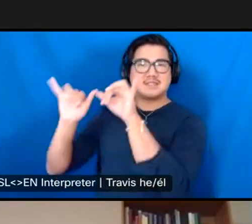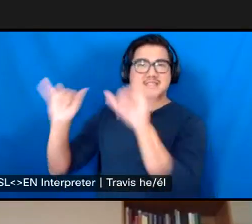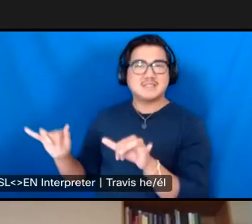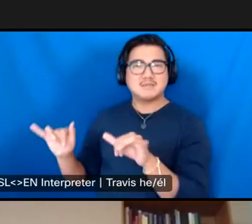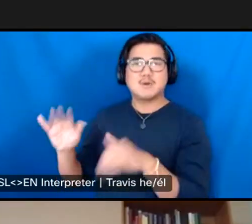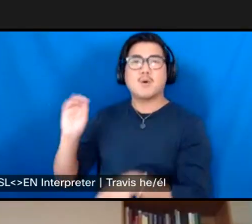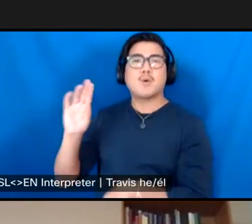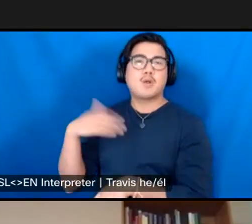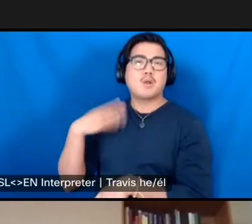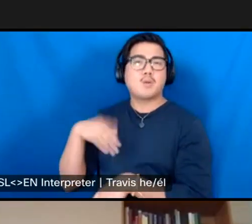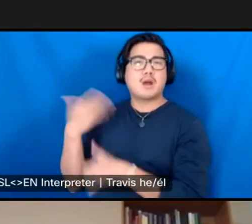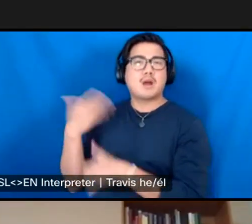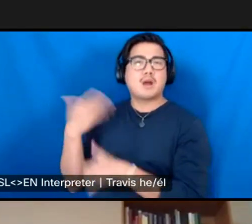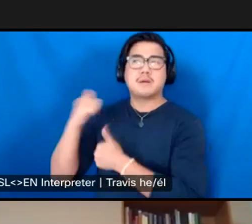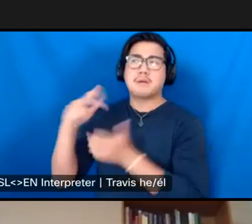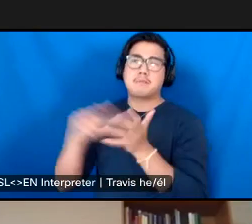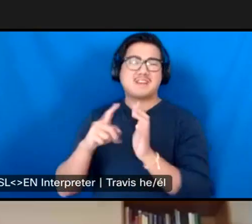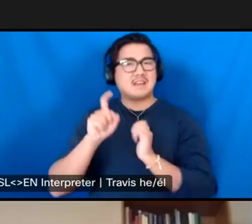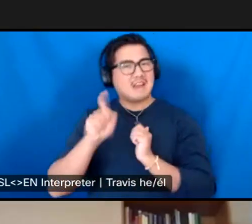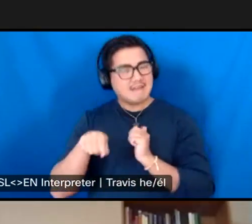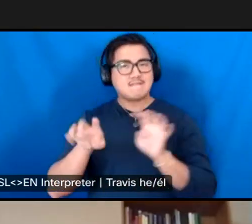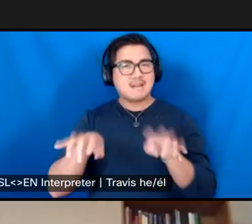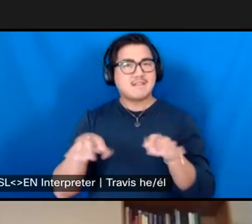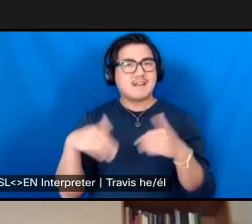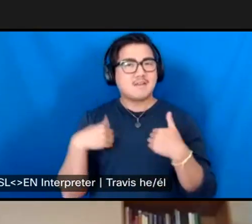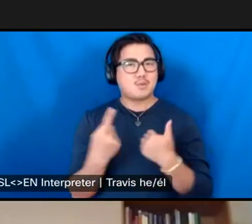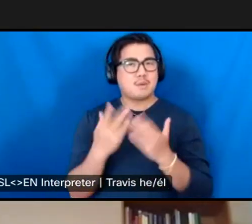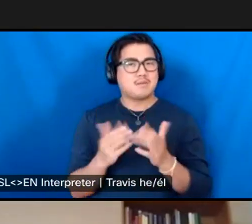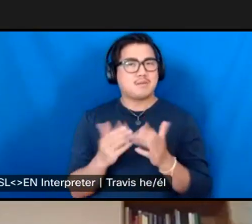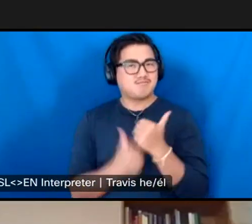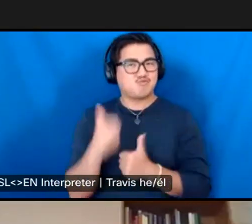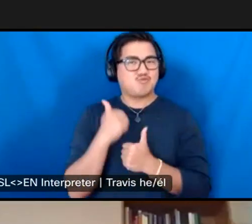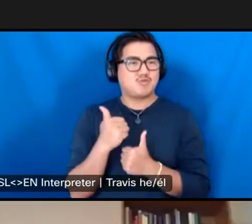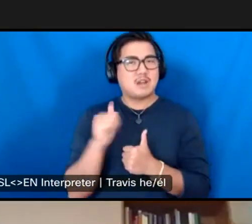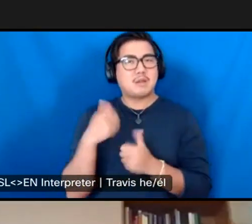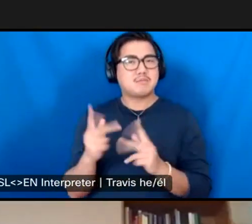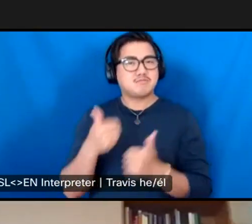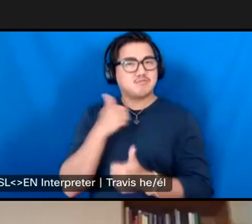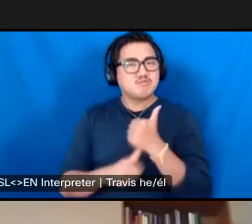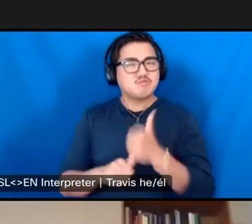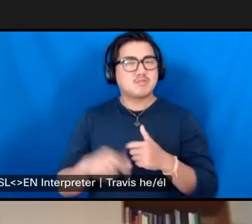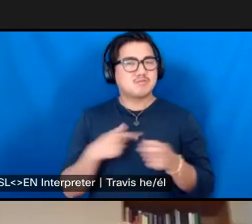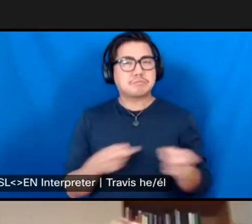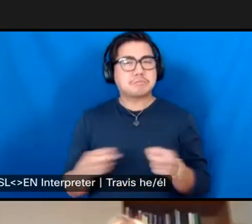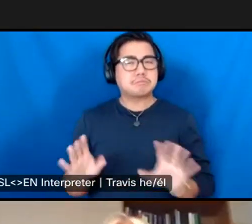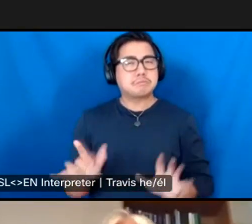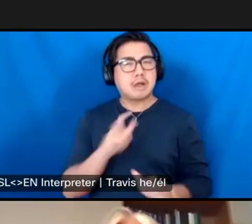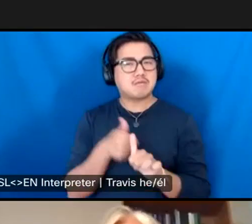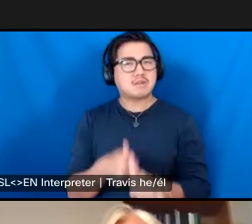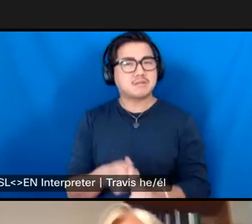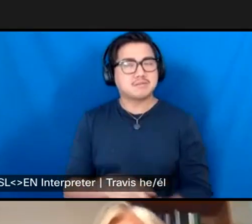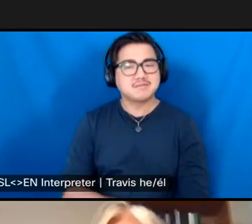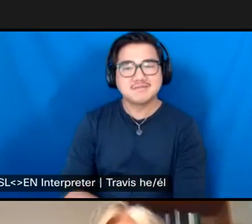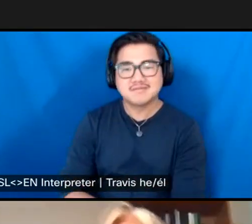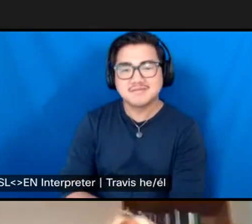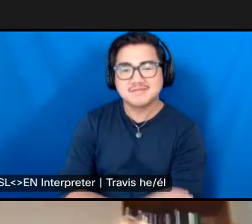everything. Mhm. Absolutely. Absolutely. I'd And love we to have a longer conversation with